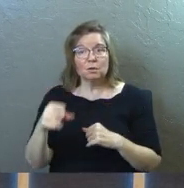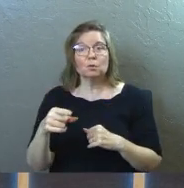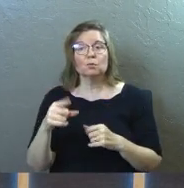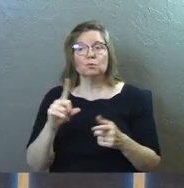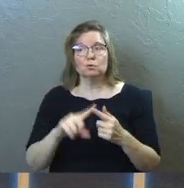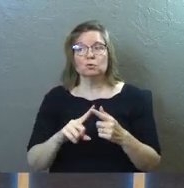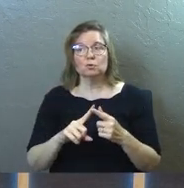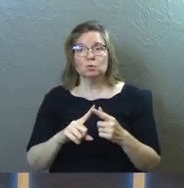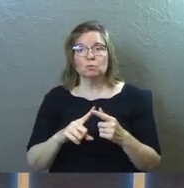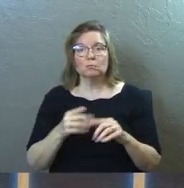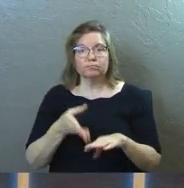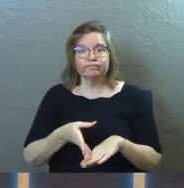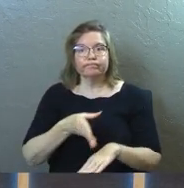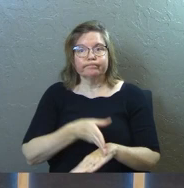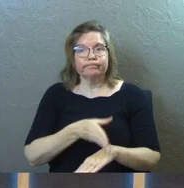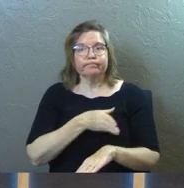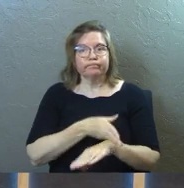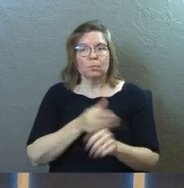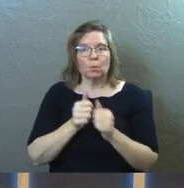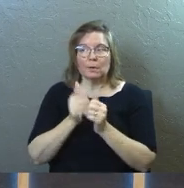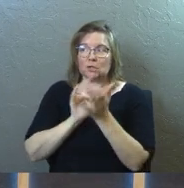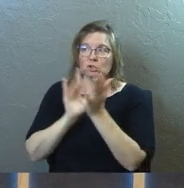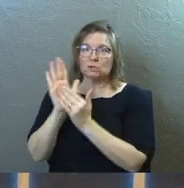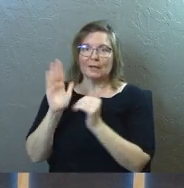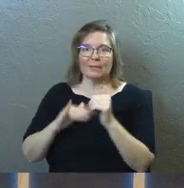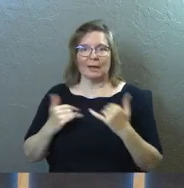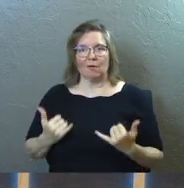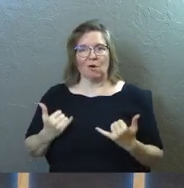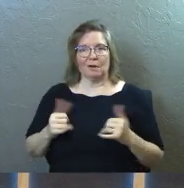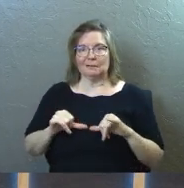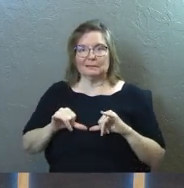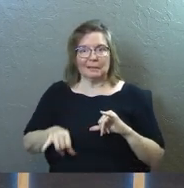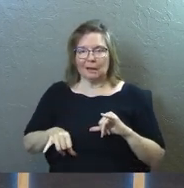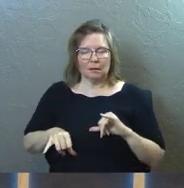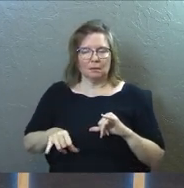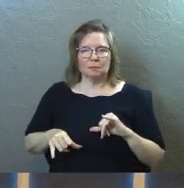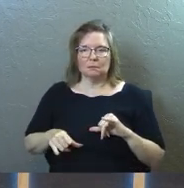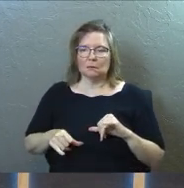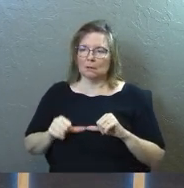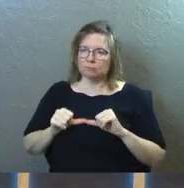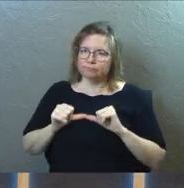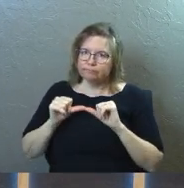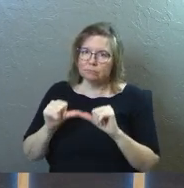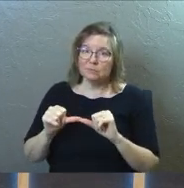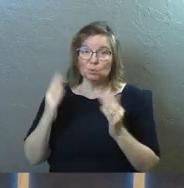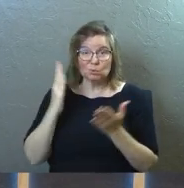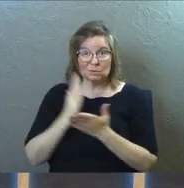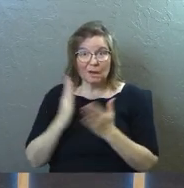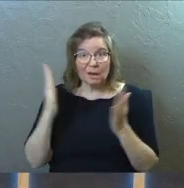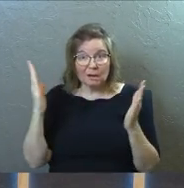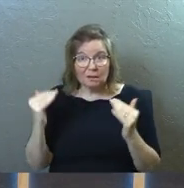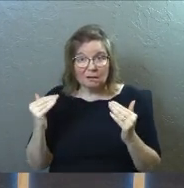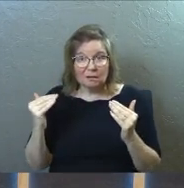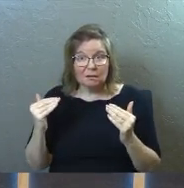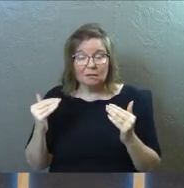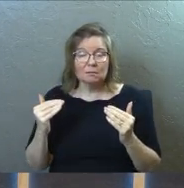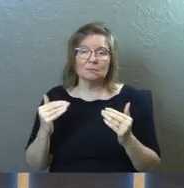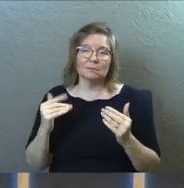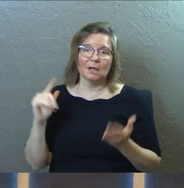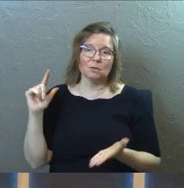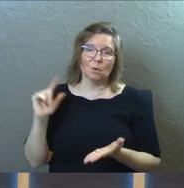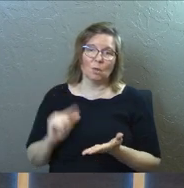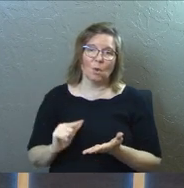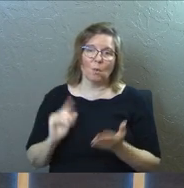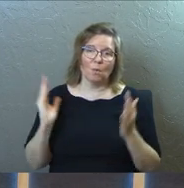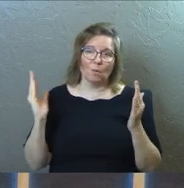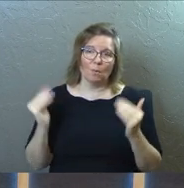Expects you to go further down the road with Jesus than you currently are. To stop expecting is to lower